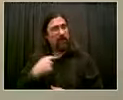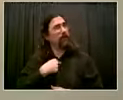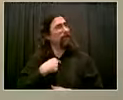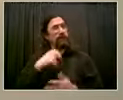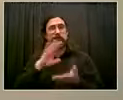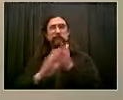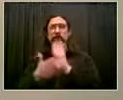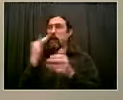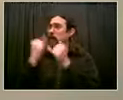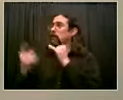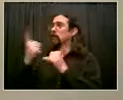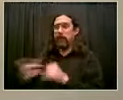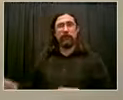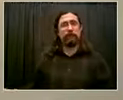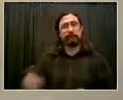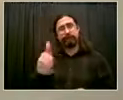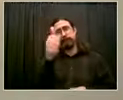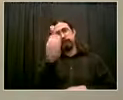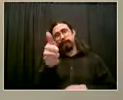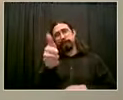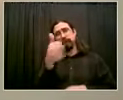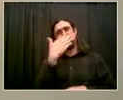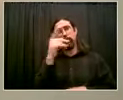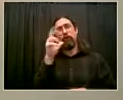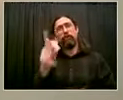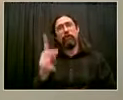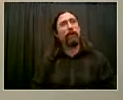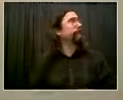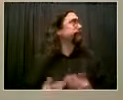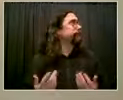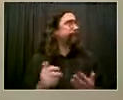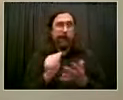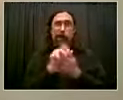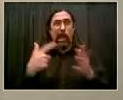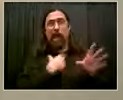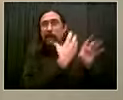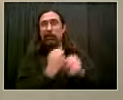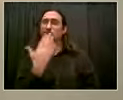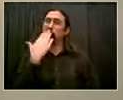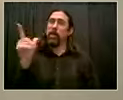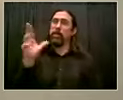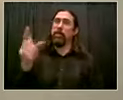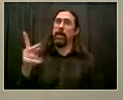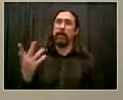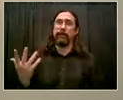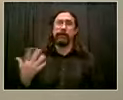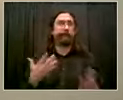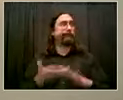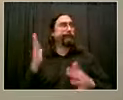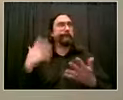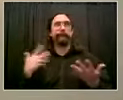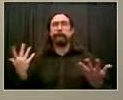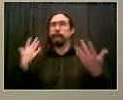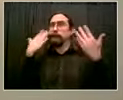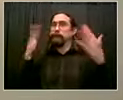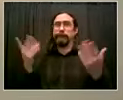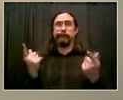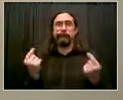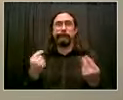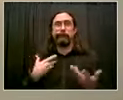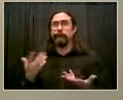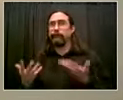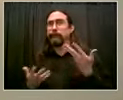want to just put it bluntly, without discharge planning, the possibility of going back is very real.